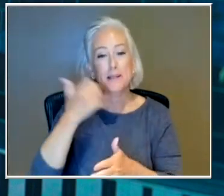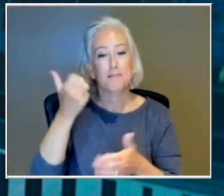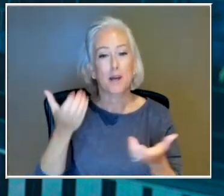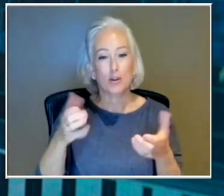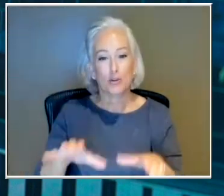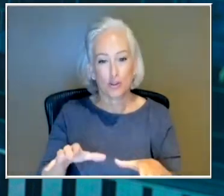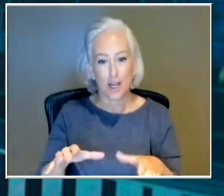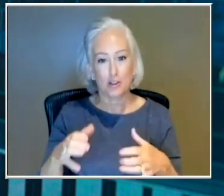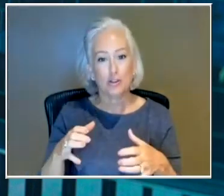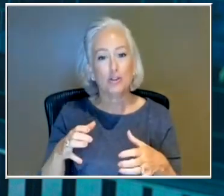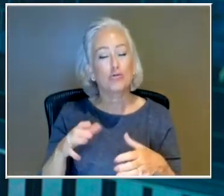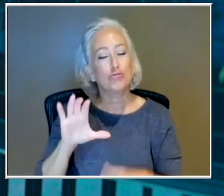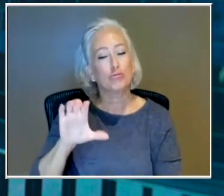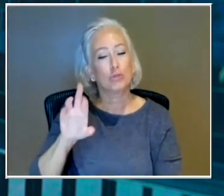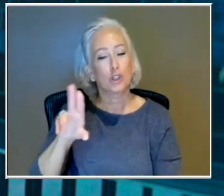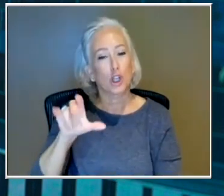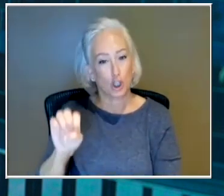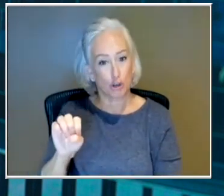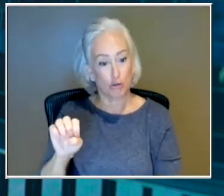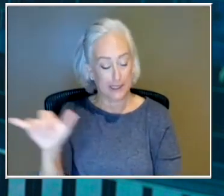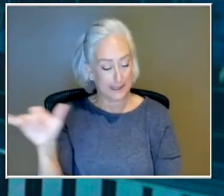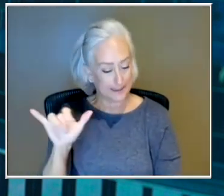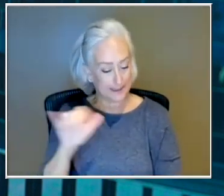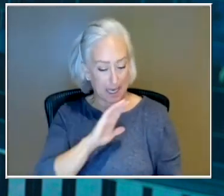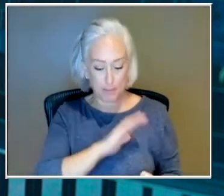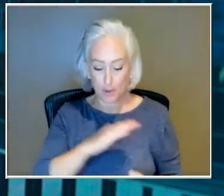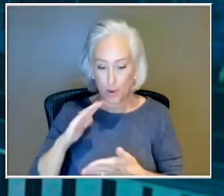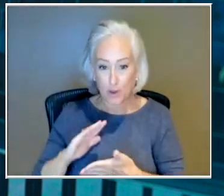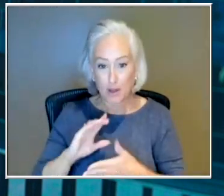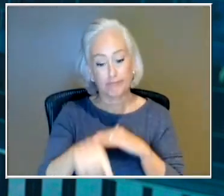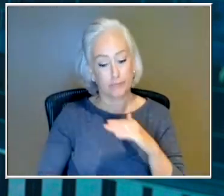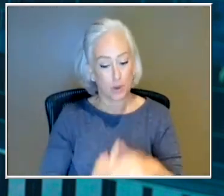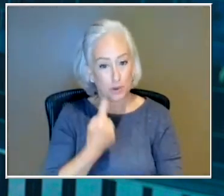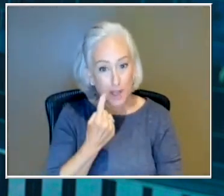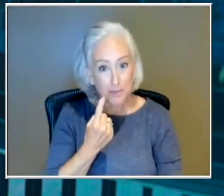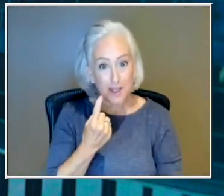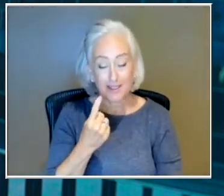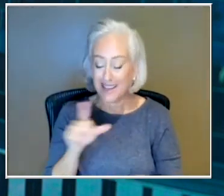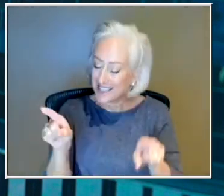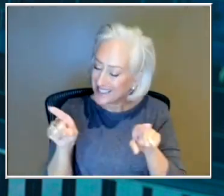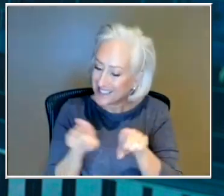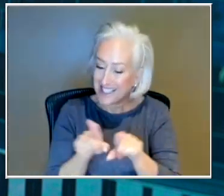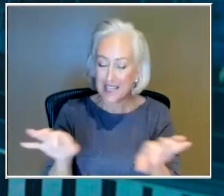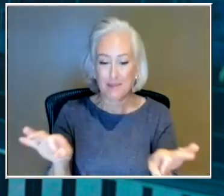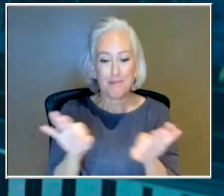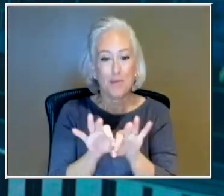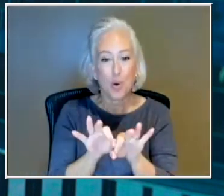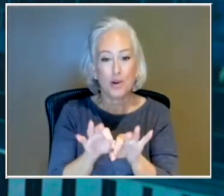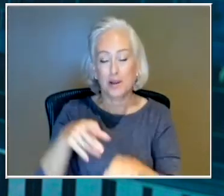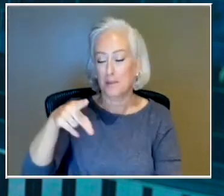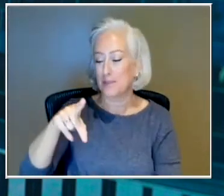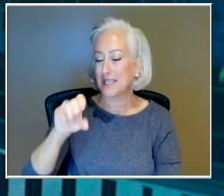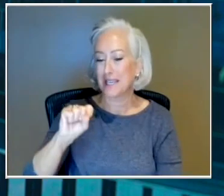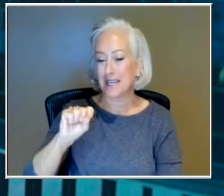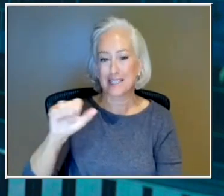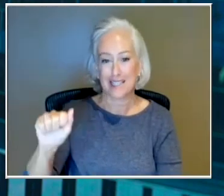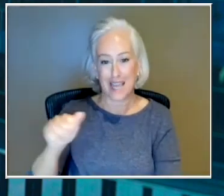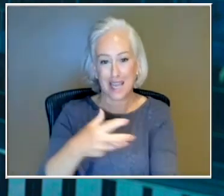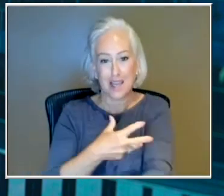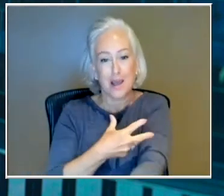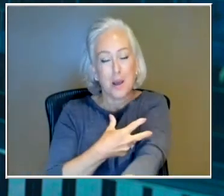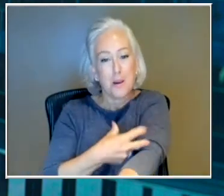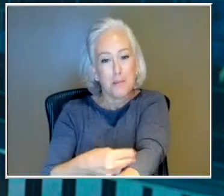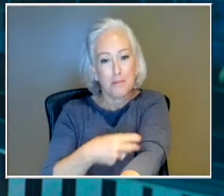regular screenings like mammograms or colonoscopies. Just as important for men is the PSA test. It can detect cancer in